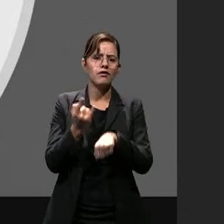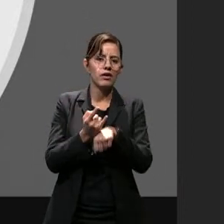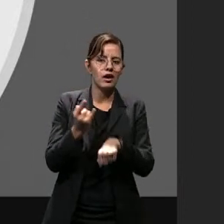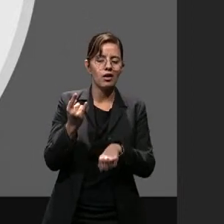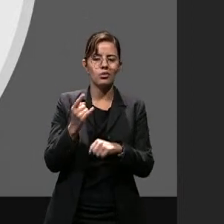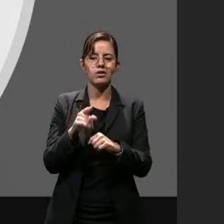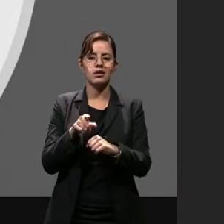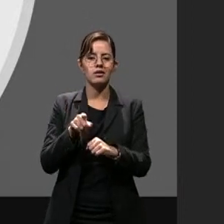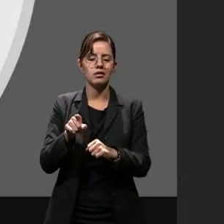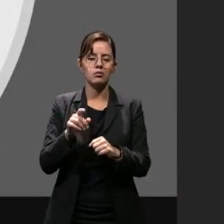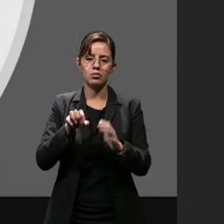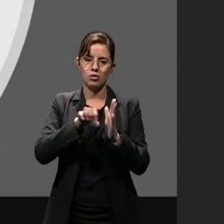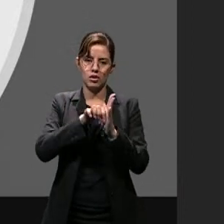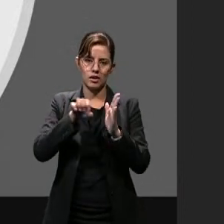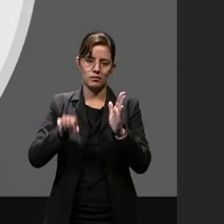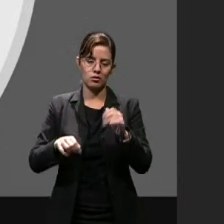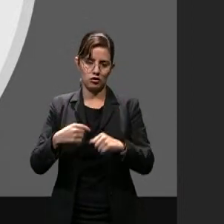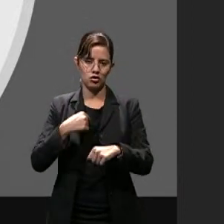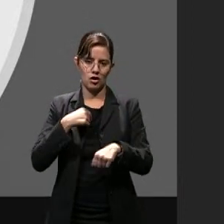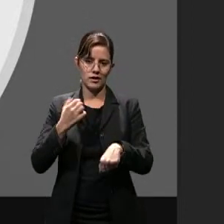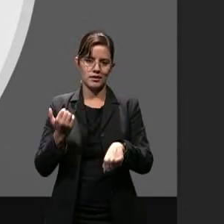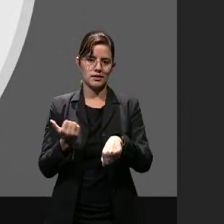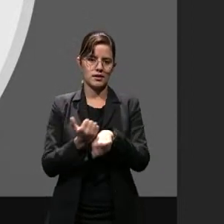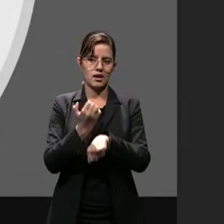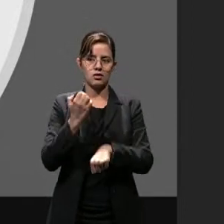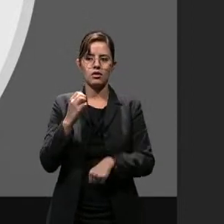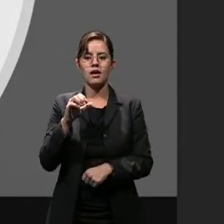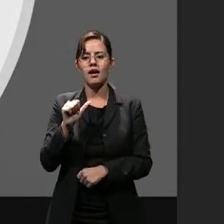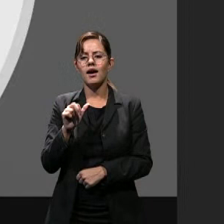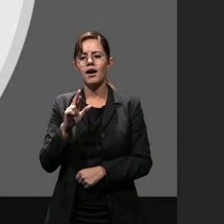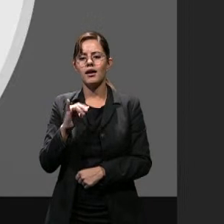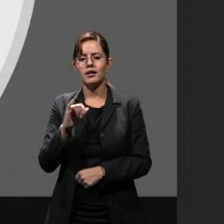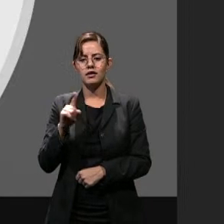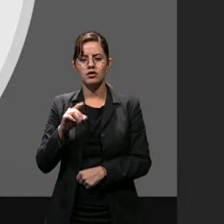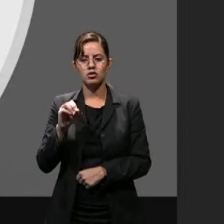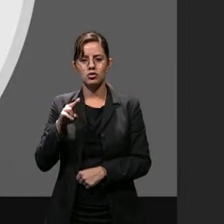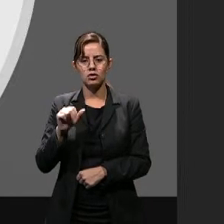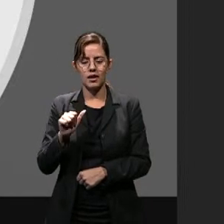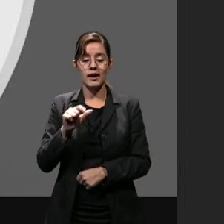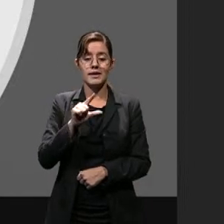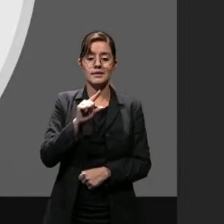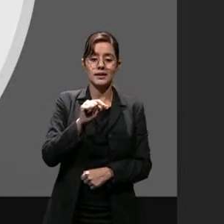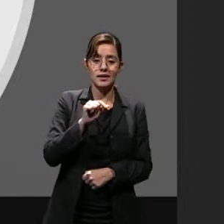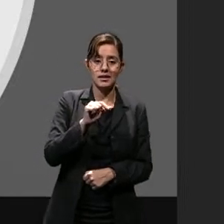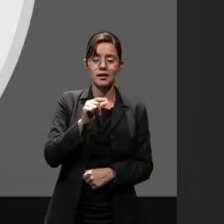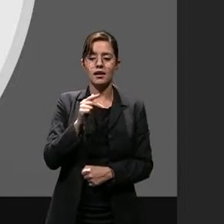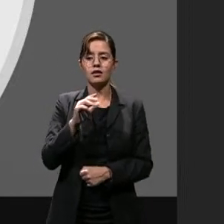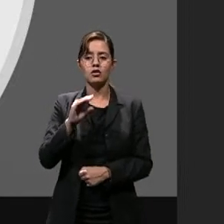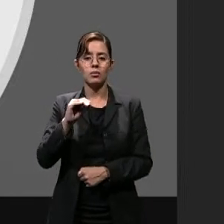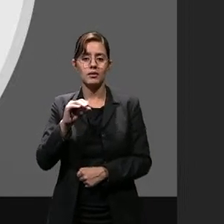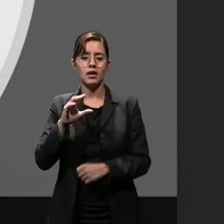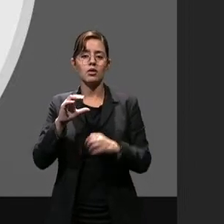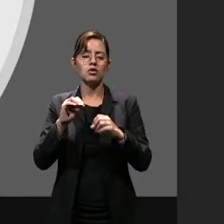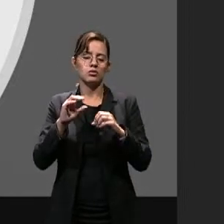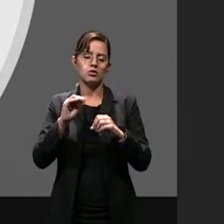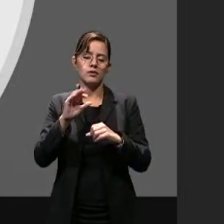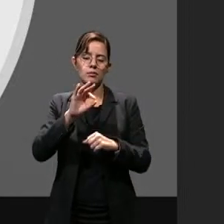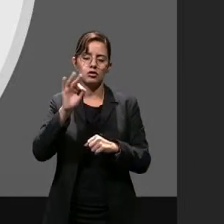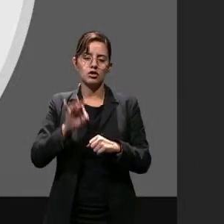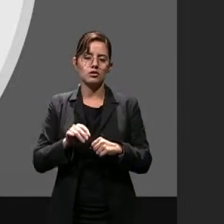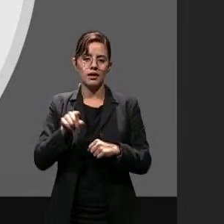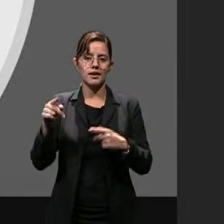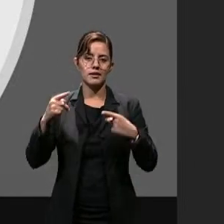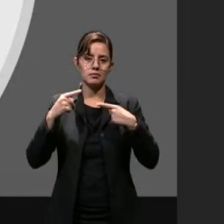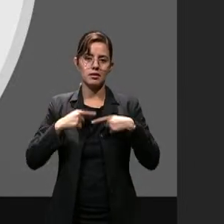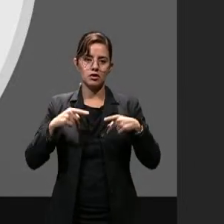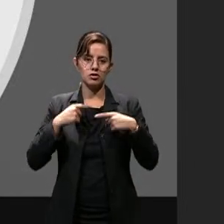where 60, 70, 80, 90% of the voters were getting their ballot by mail for the last 10 to 20 years.